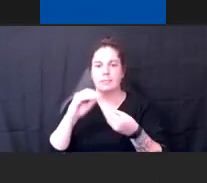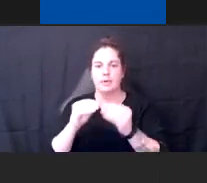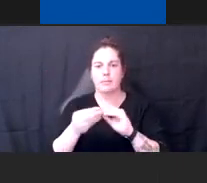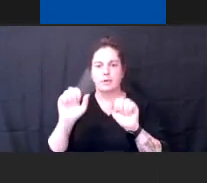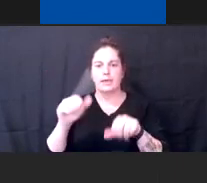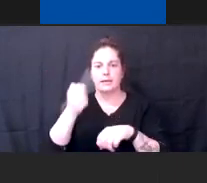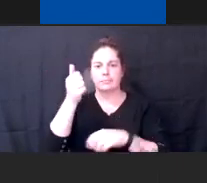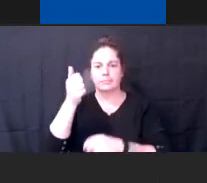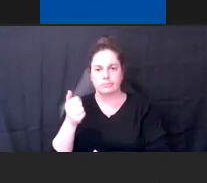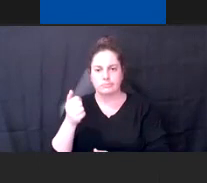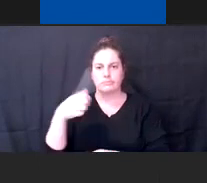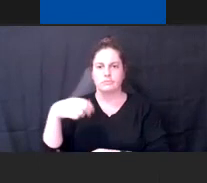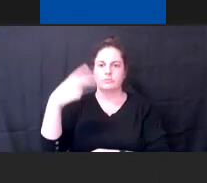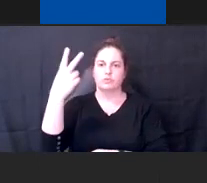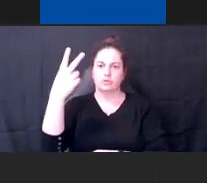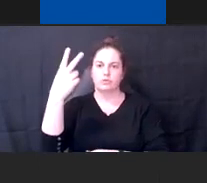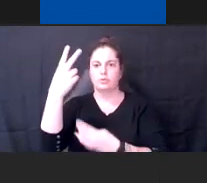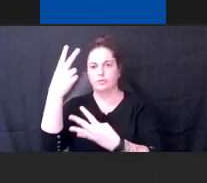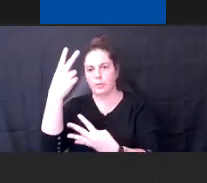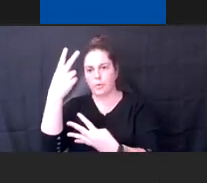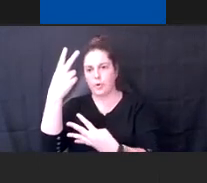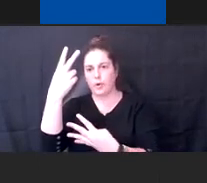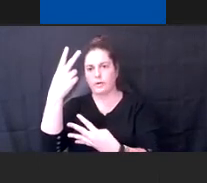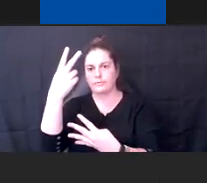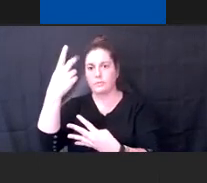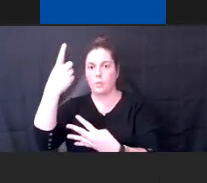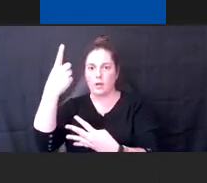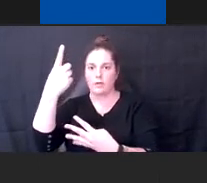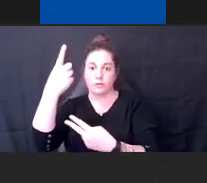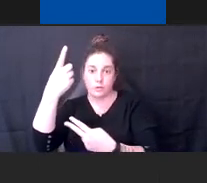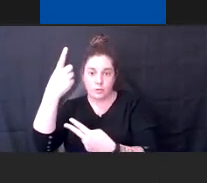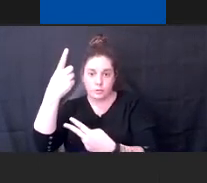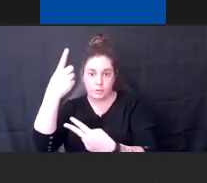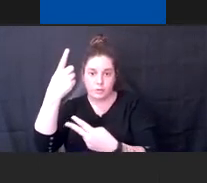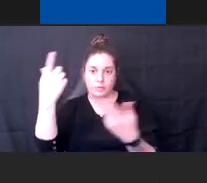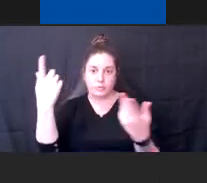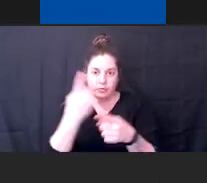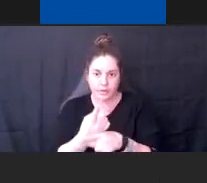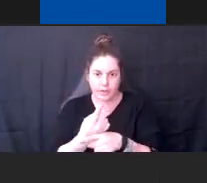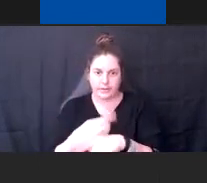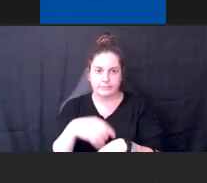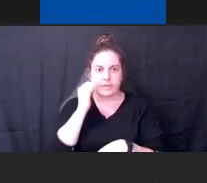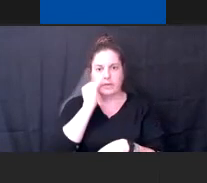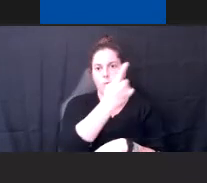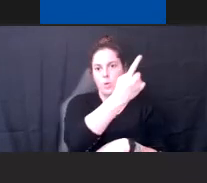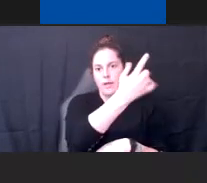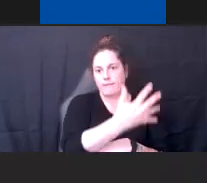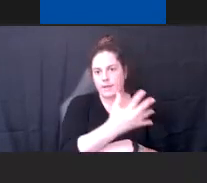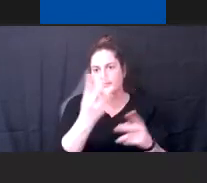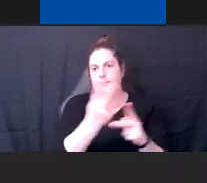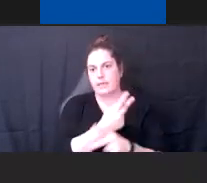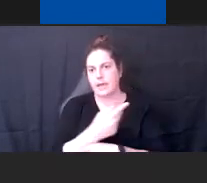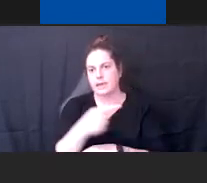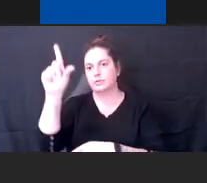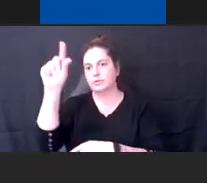it. Same idea here, right? If I had 1/5 times 20